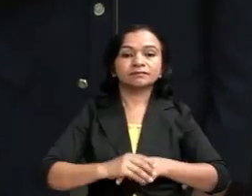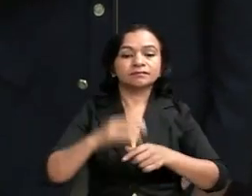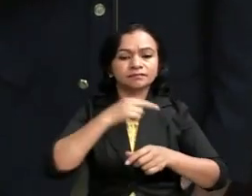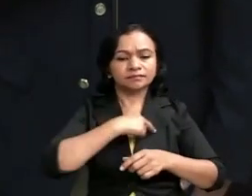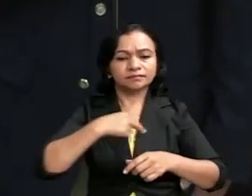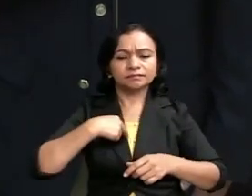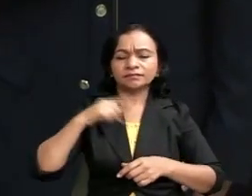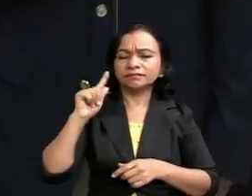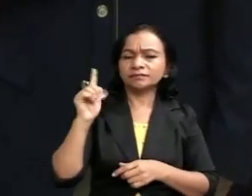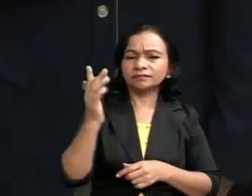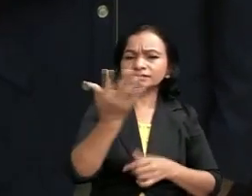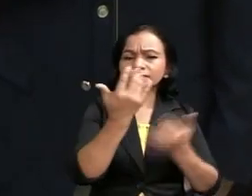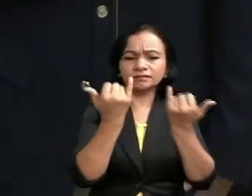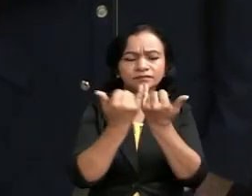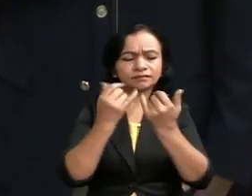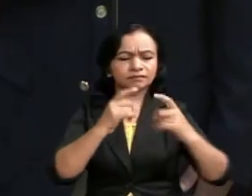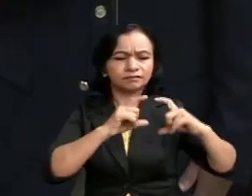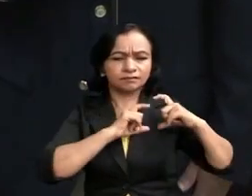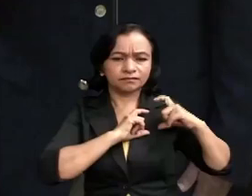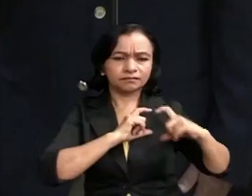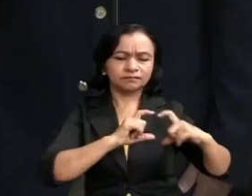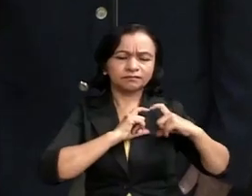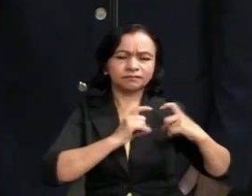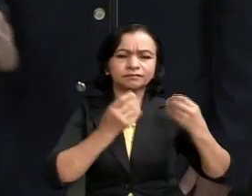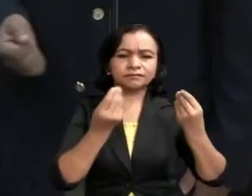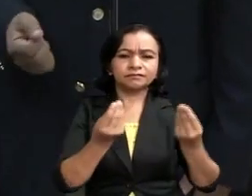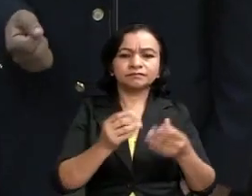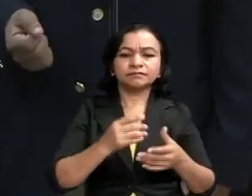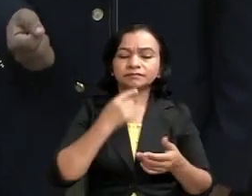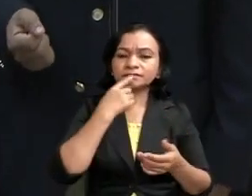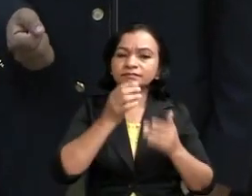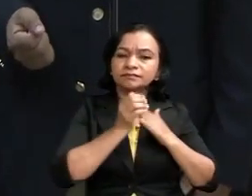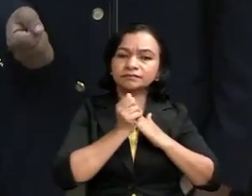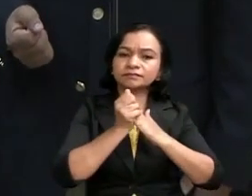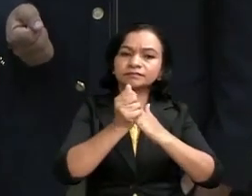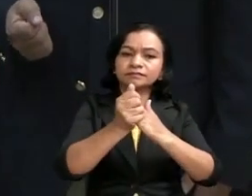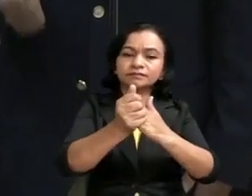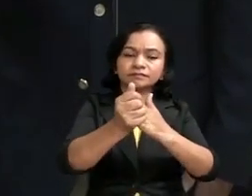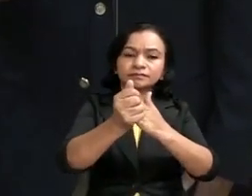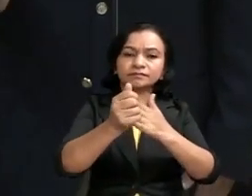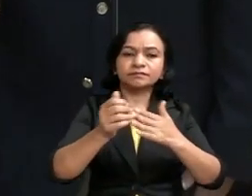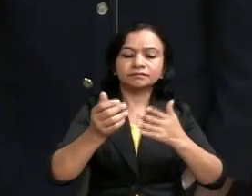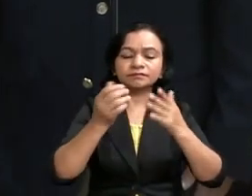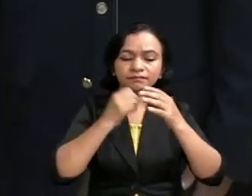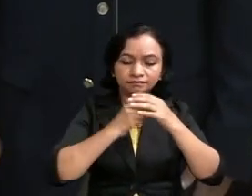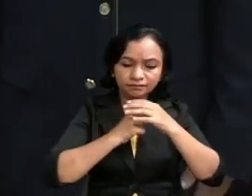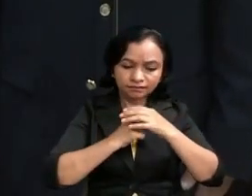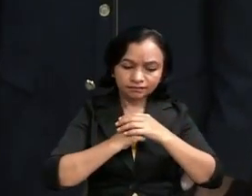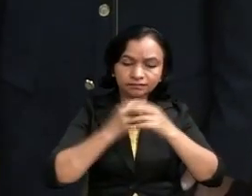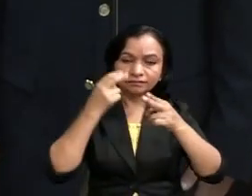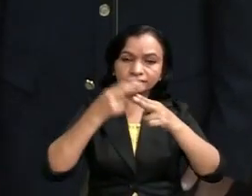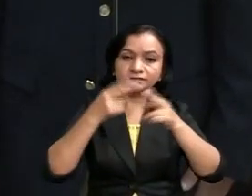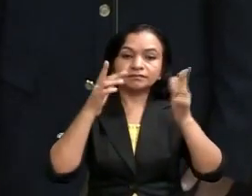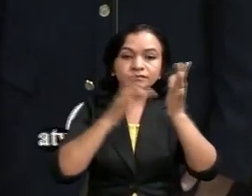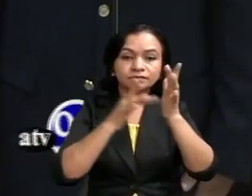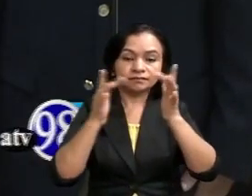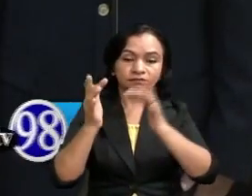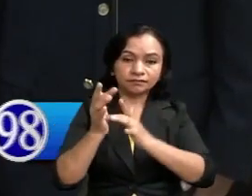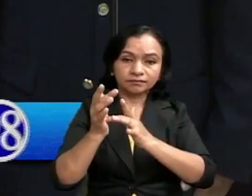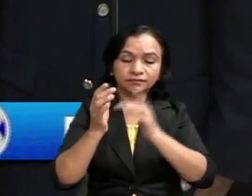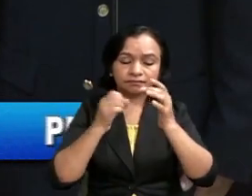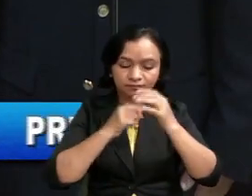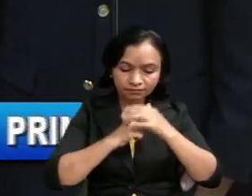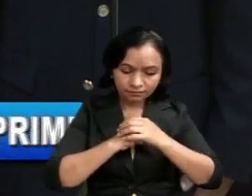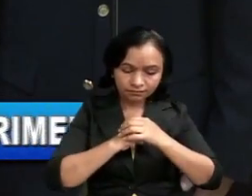con todo su corazón. And guide them. Guíales. And we pray in Jesus' name. Oramos en el nombre de Jesús. Amen.